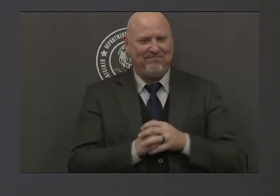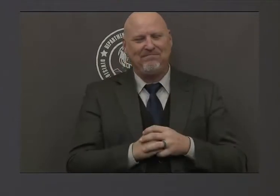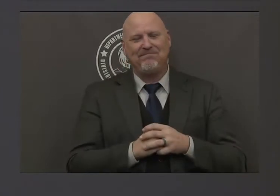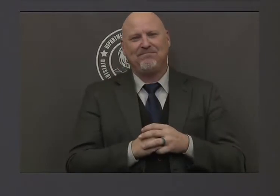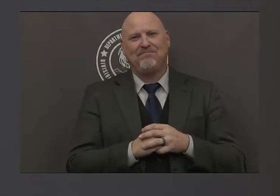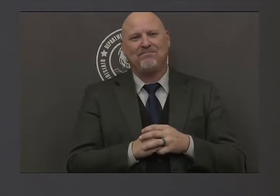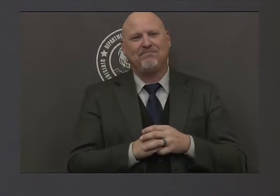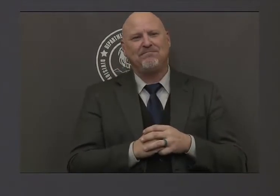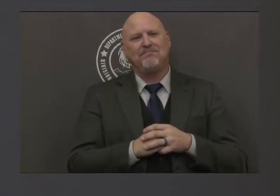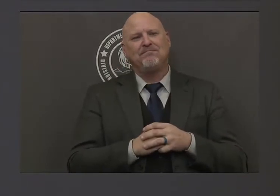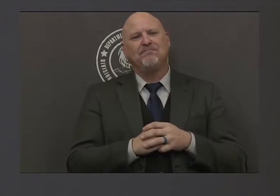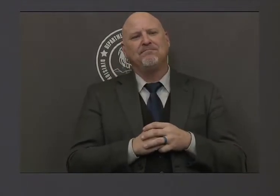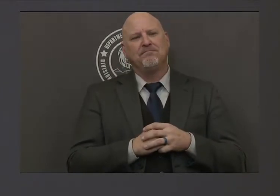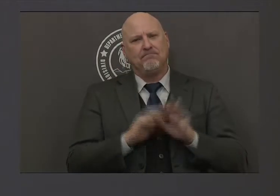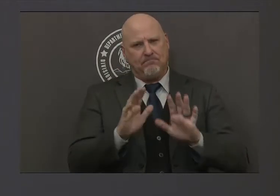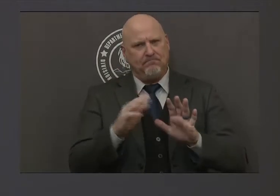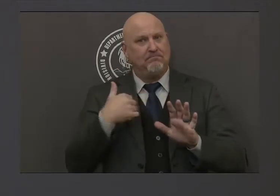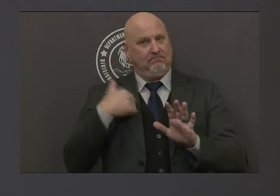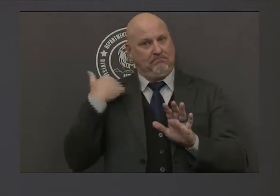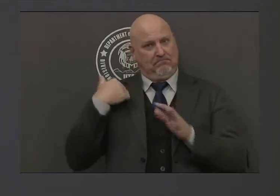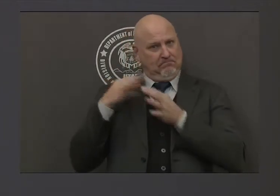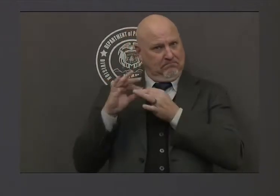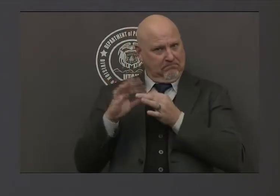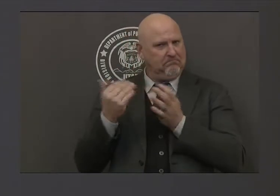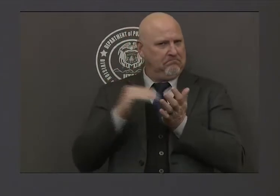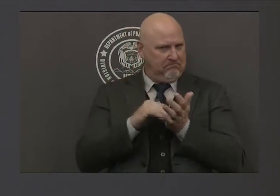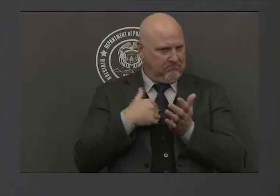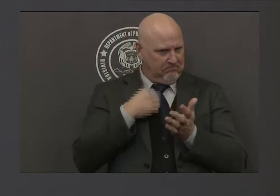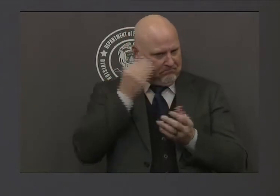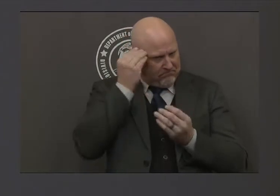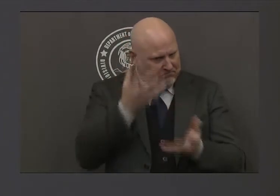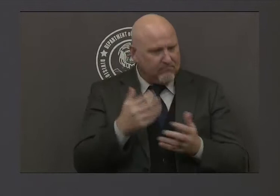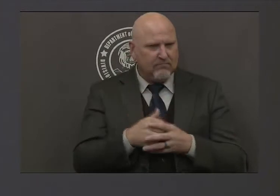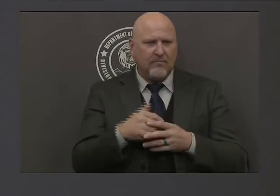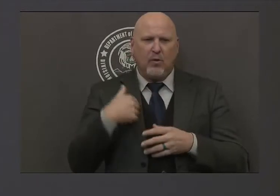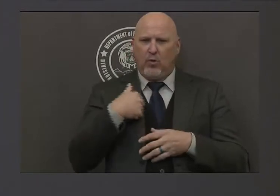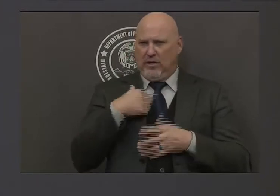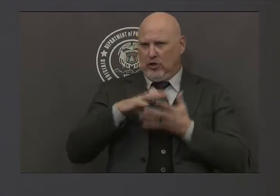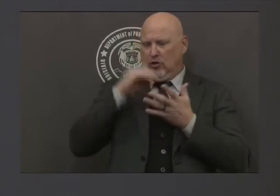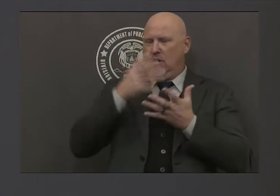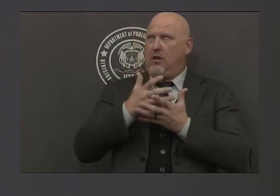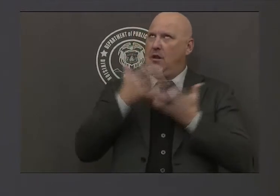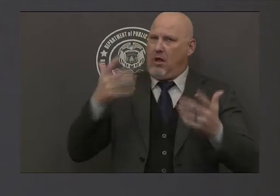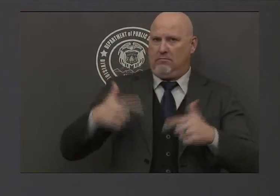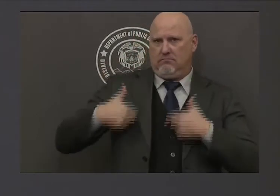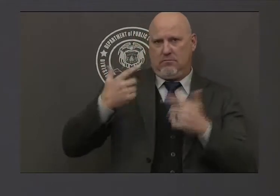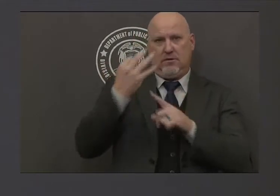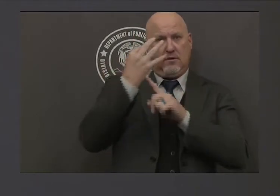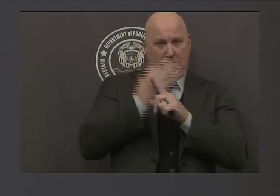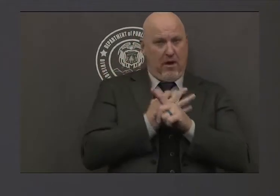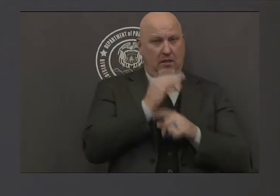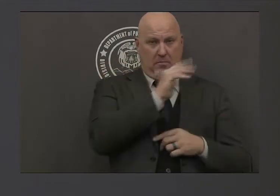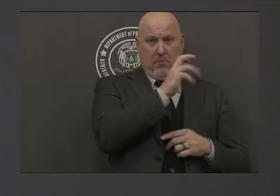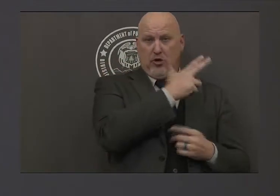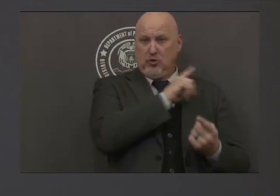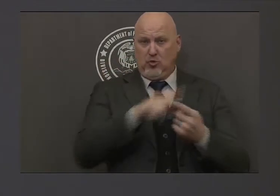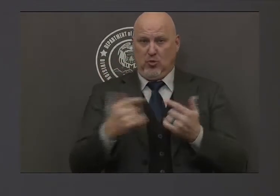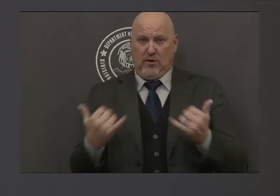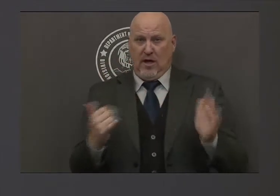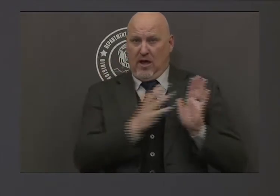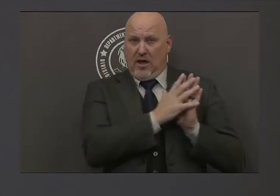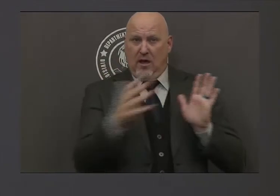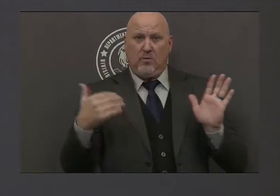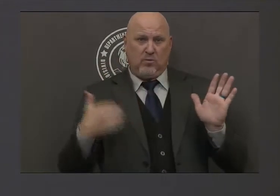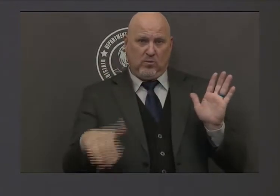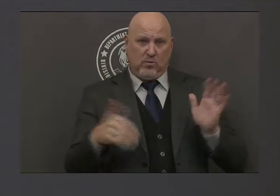As I mentioned earlier, we've learned a lot in these past 9 months. But as we've learned a lot, we also know there's still a lot more